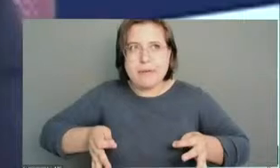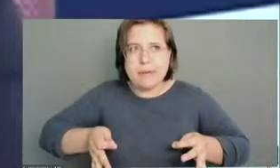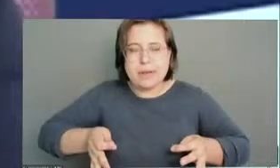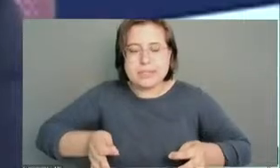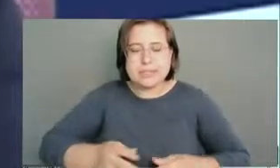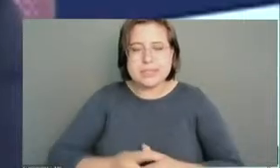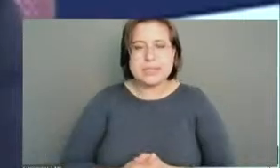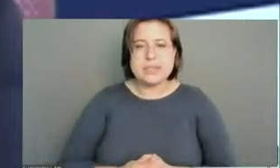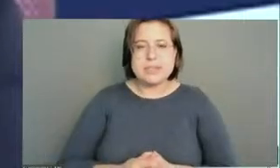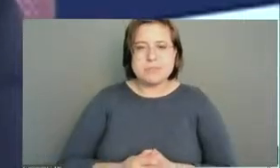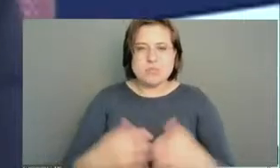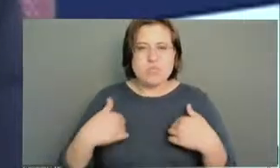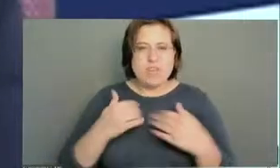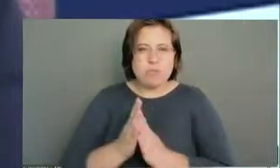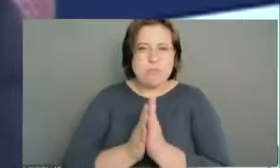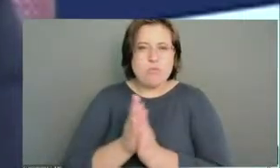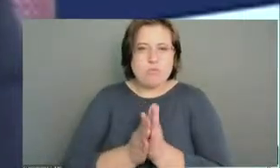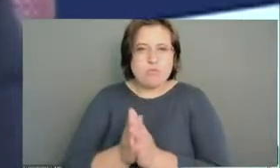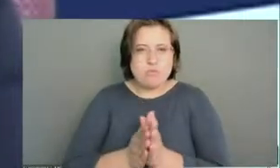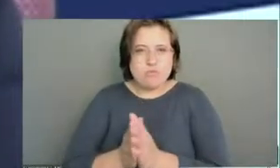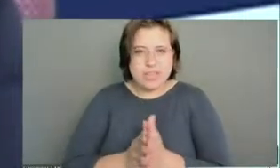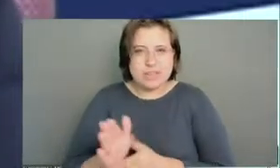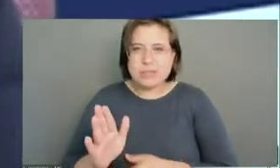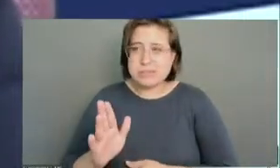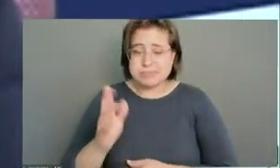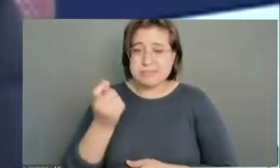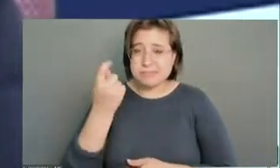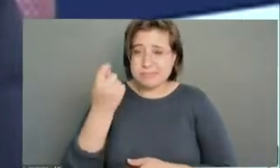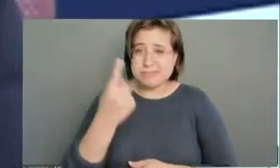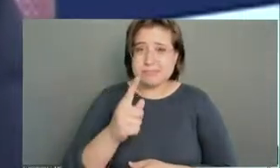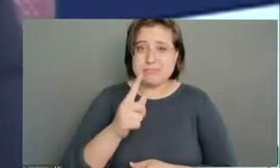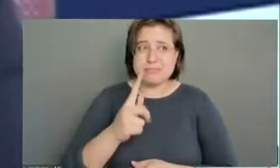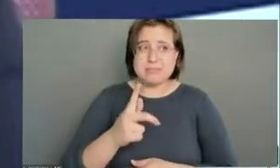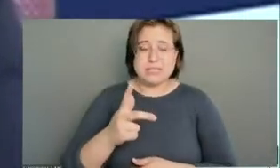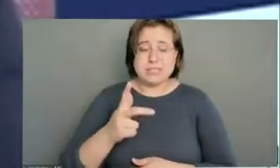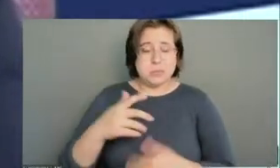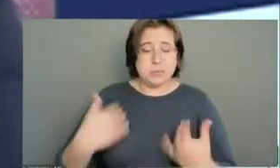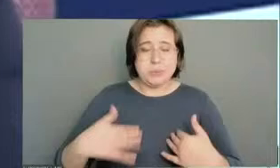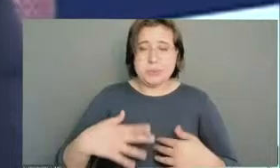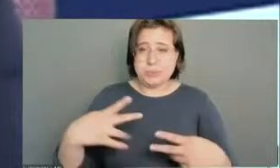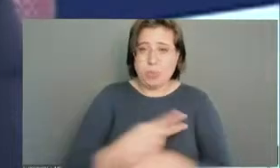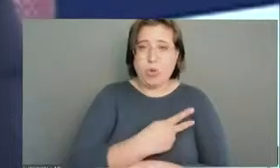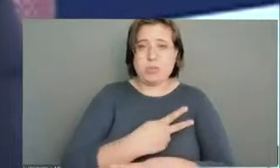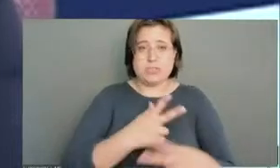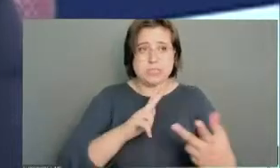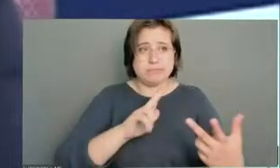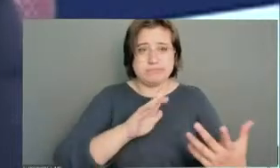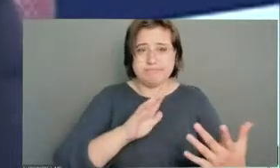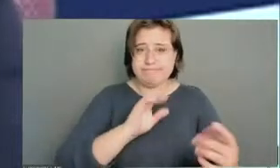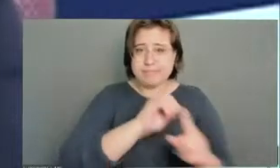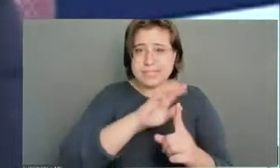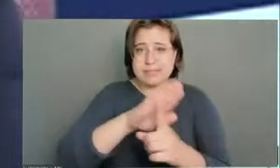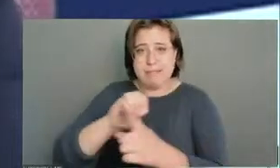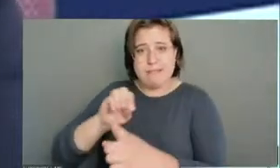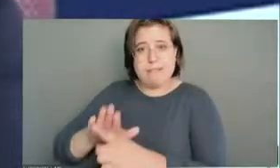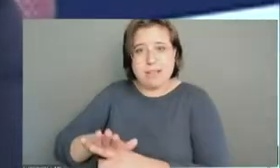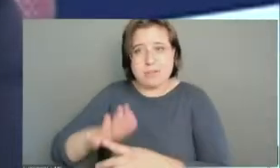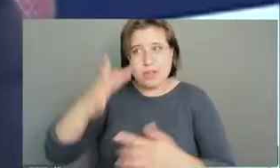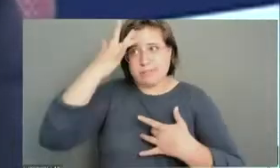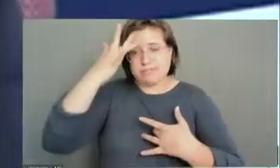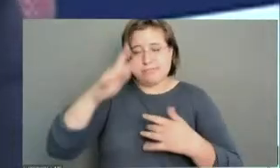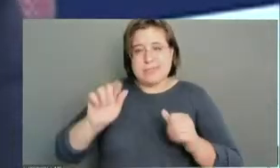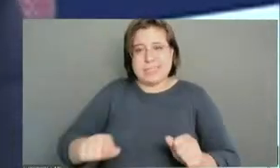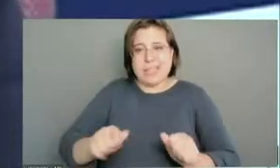be a compelling motivator. This variant is highly contagious, has the potential to cause more severe disease, and is on track to